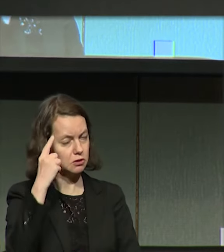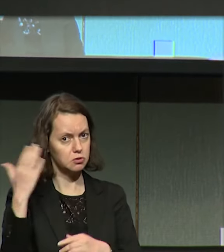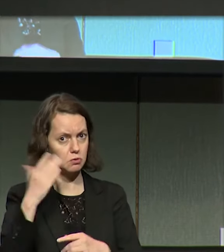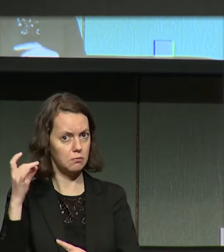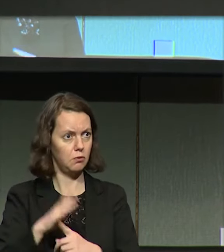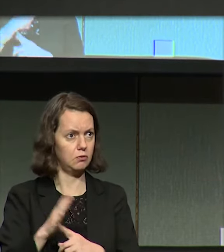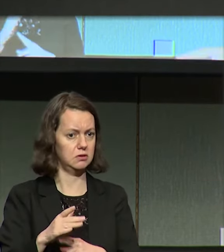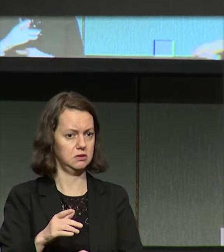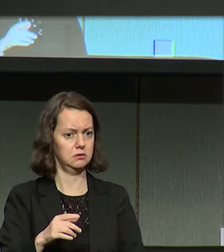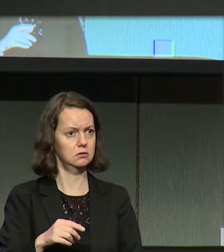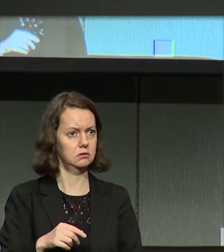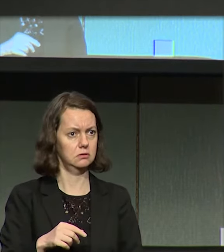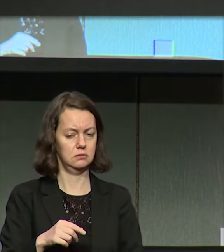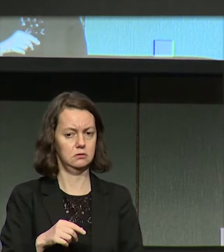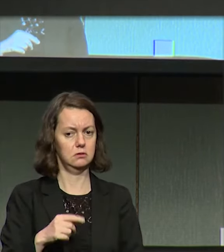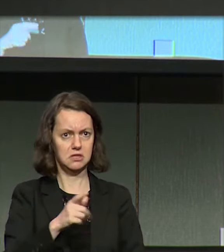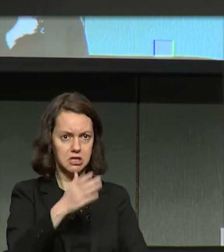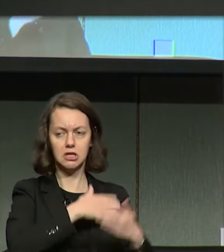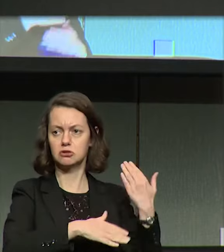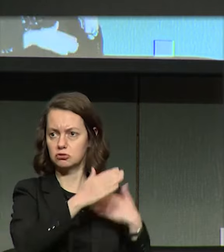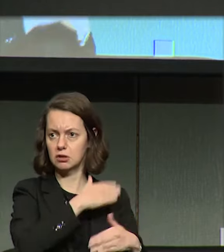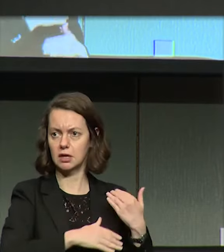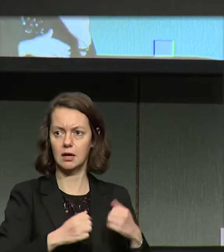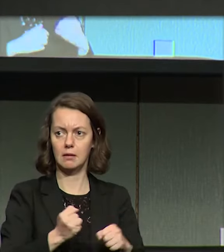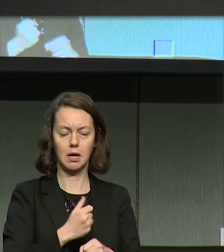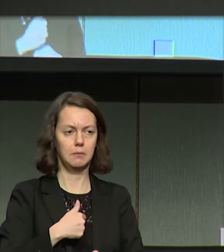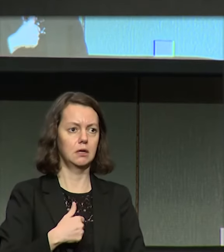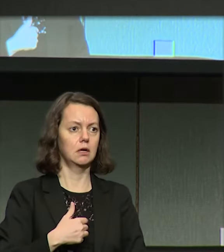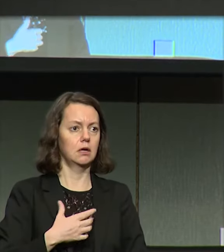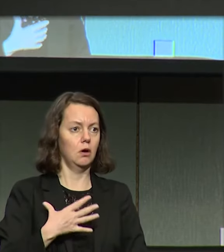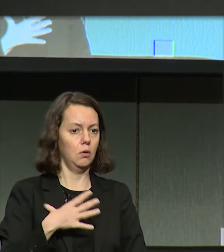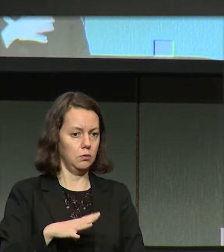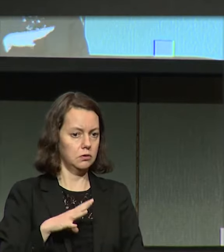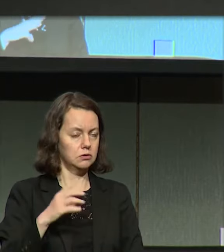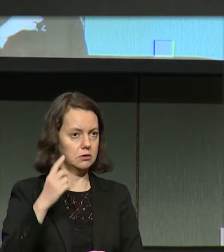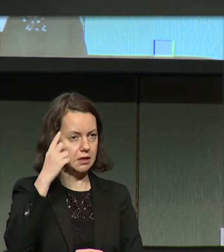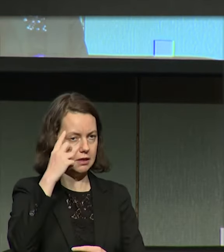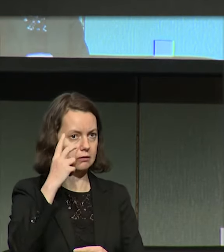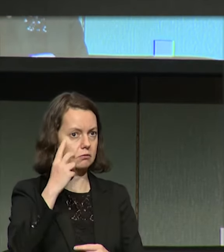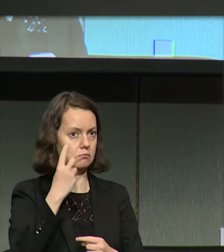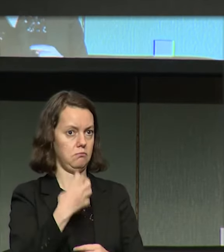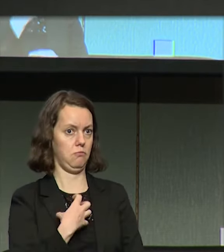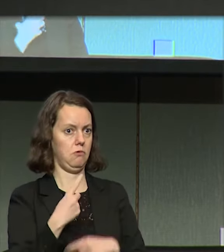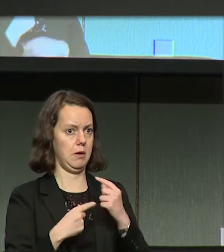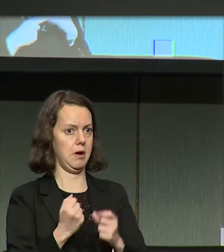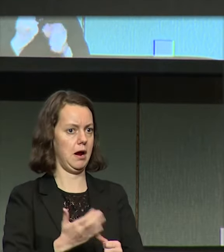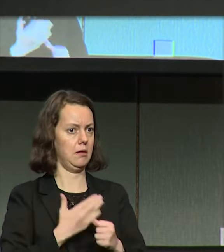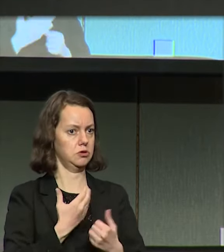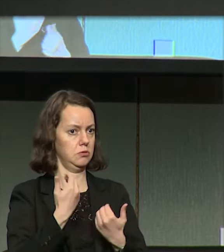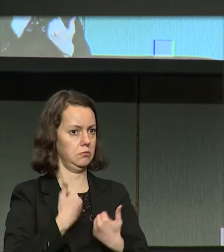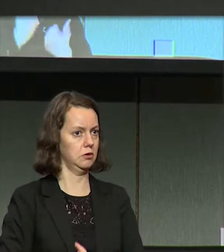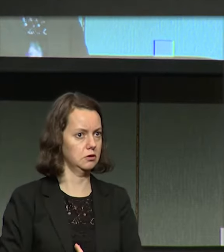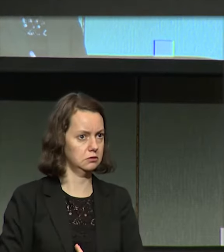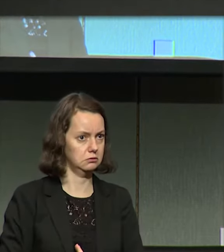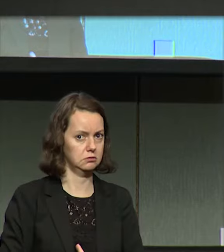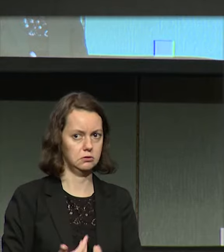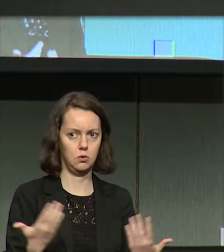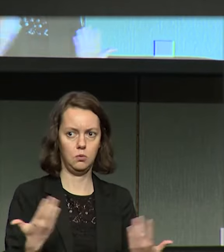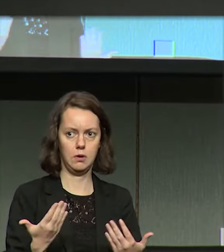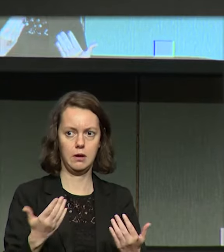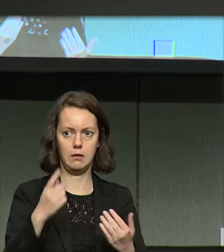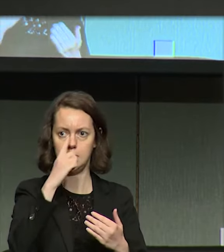in spite of your memory or your histories, that makes me want to lean into my sense of being Aboriginal and stand up for a sense of justice